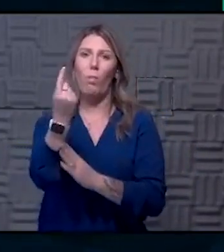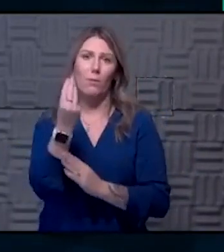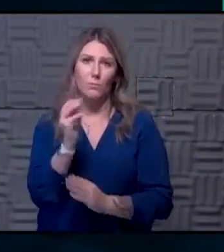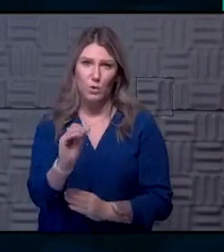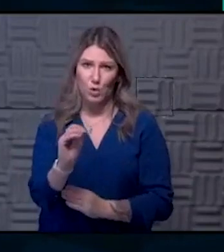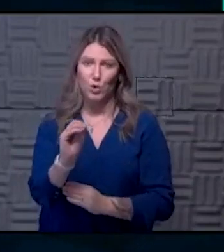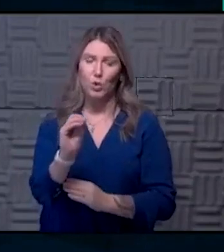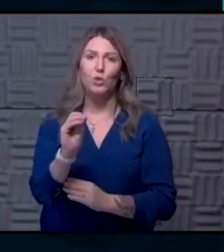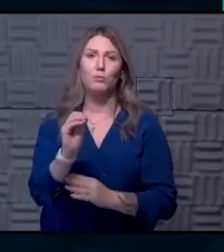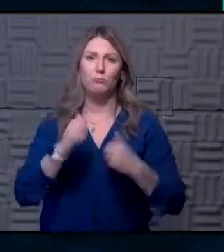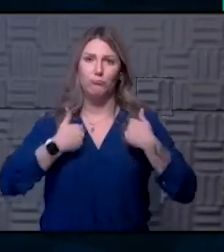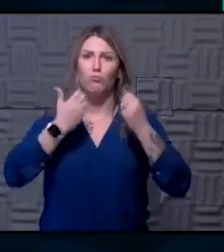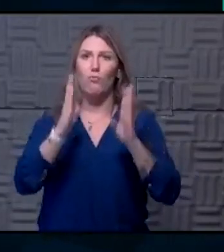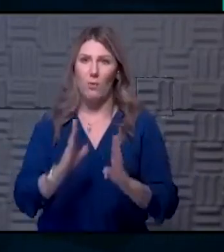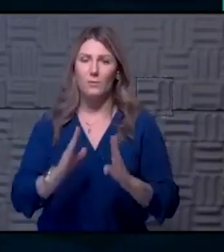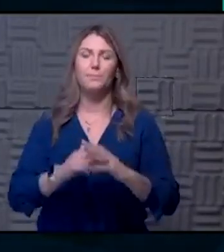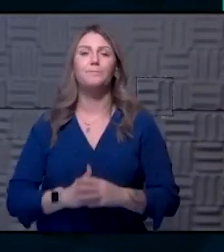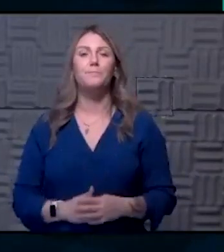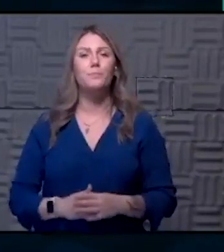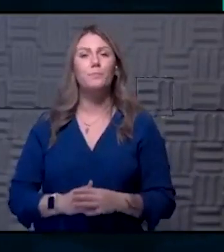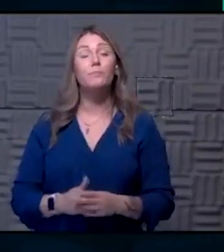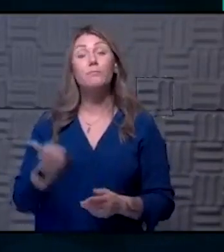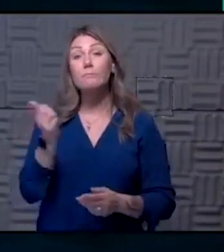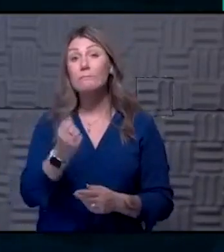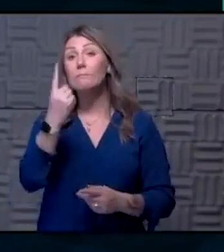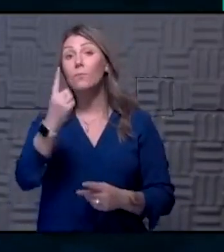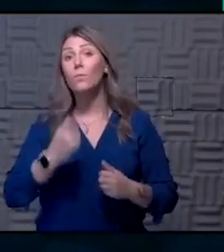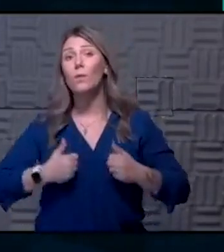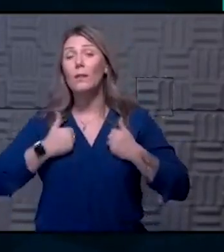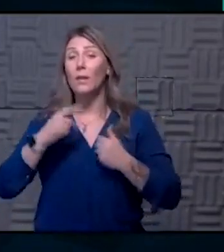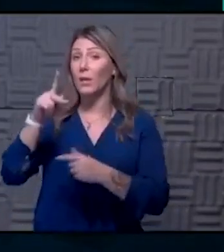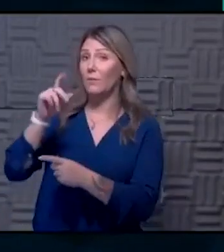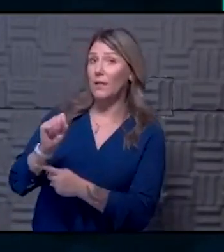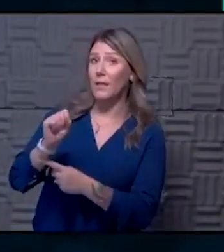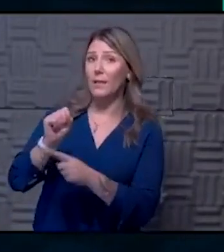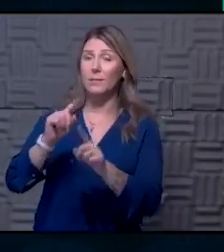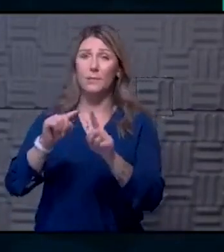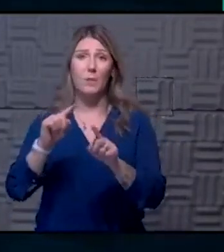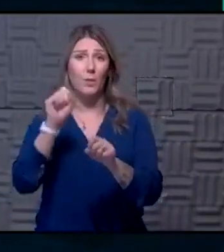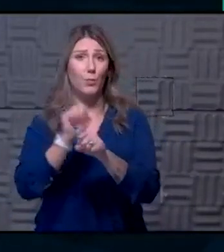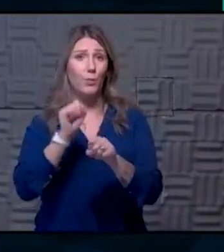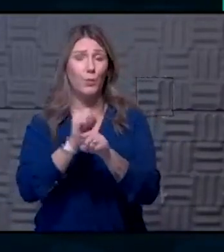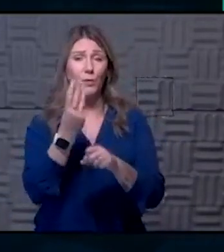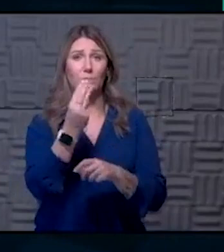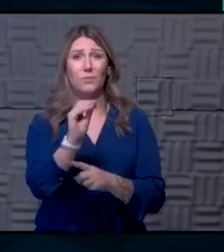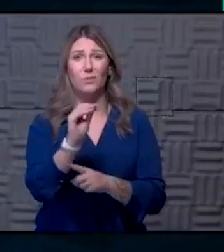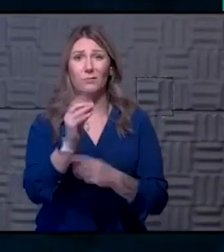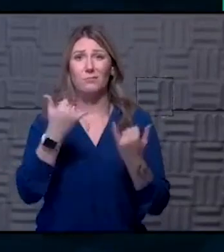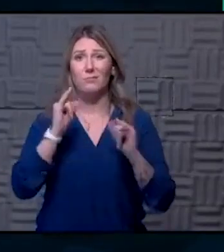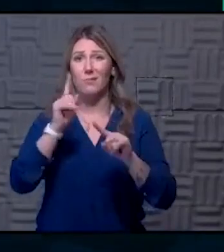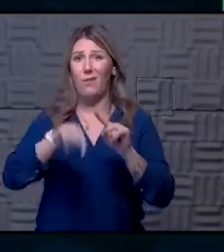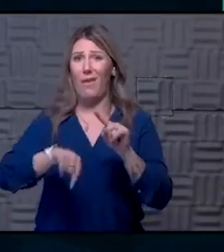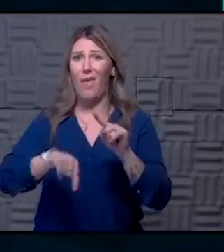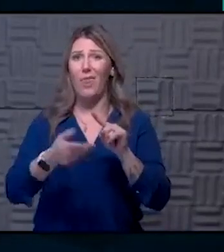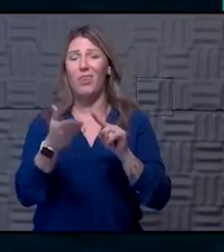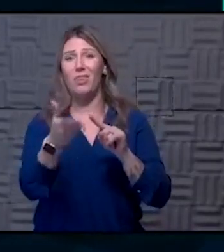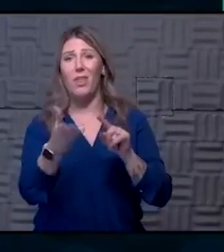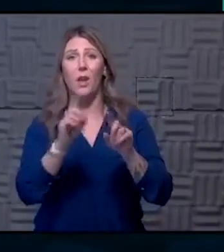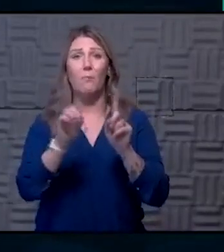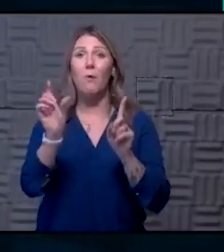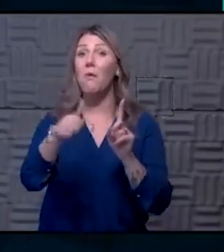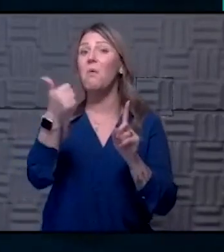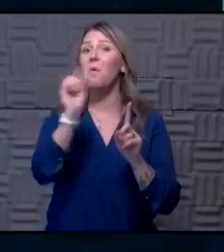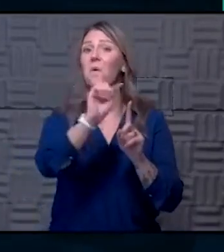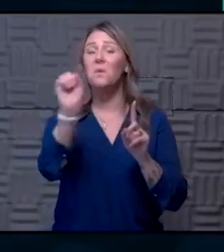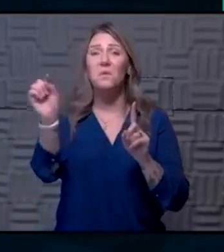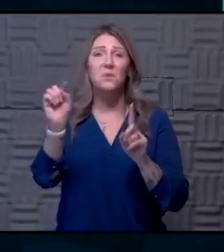So anybody who lives in Kansas but works in Missouri still can't get it there, but any other